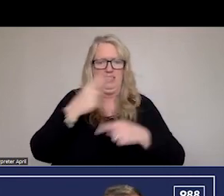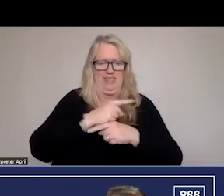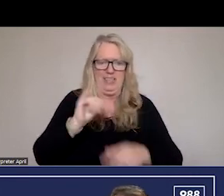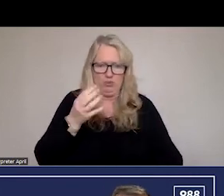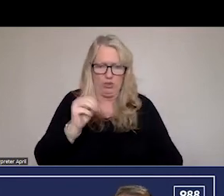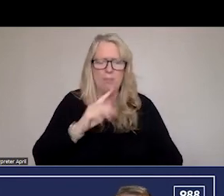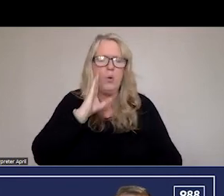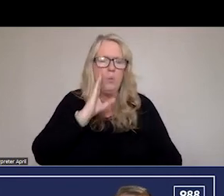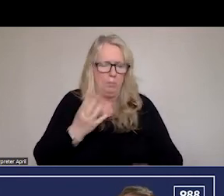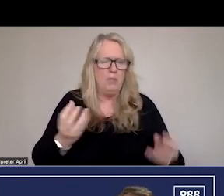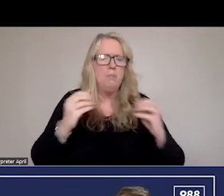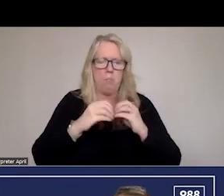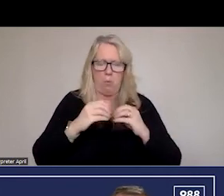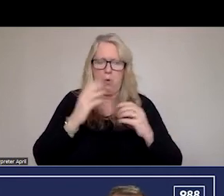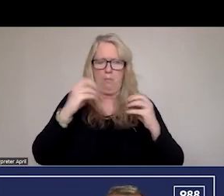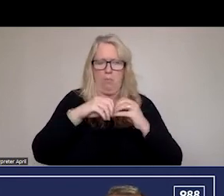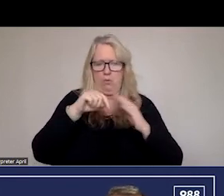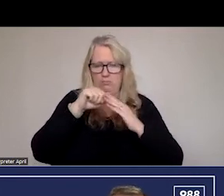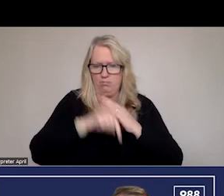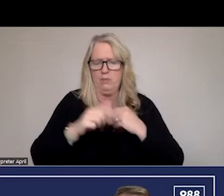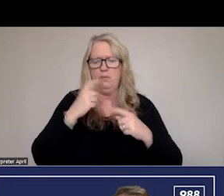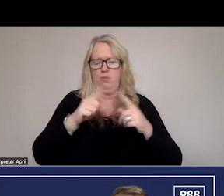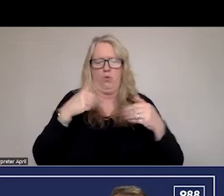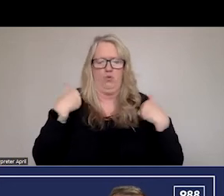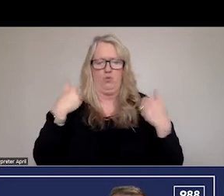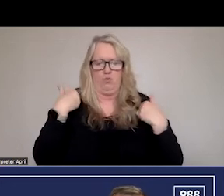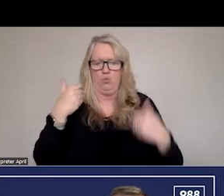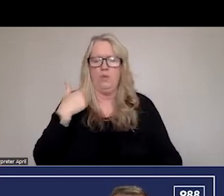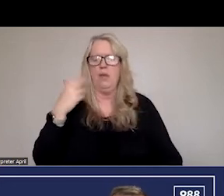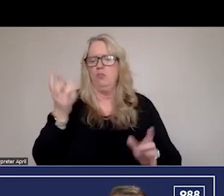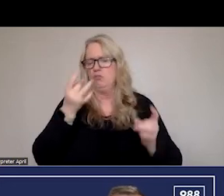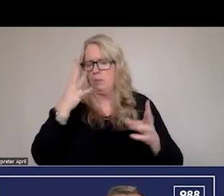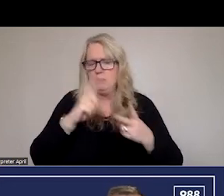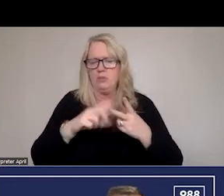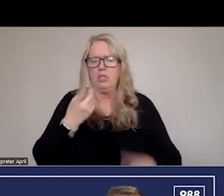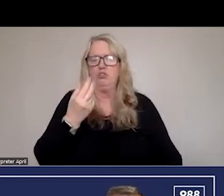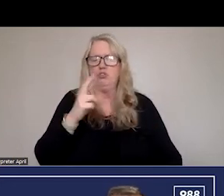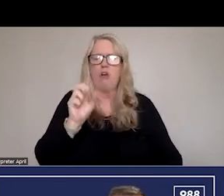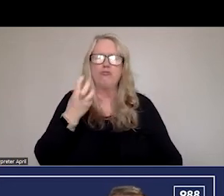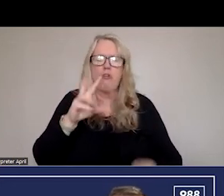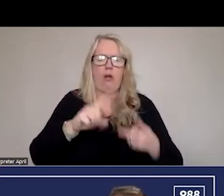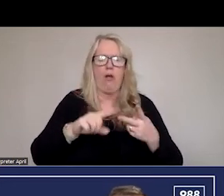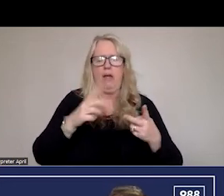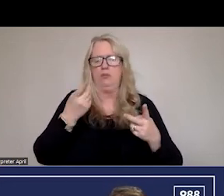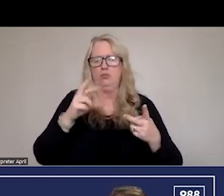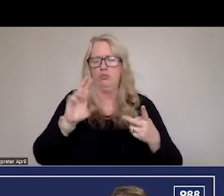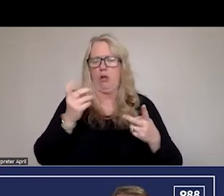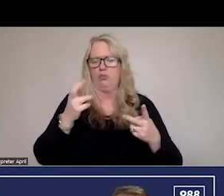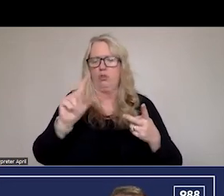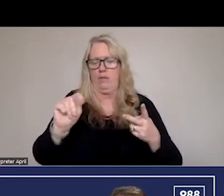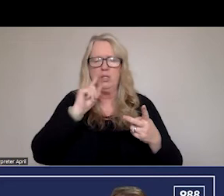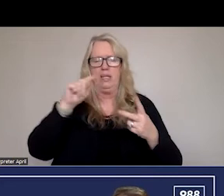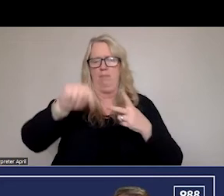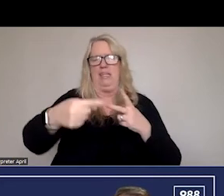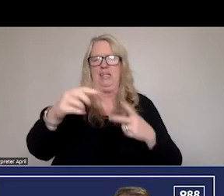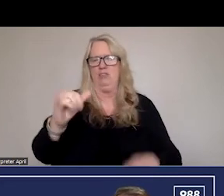be more of a deeper dive on the youth crisis document with Dr. Shaw and Dr. Everett at the beginning of January,